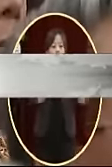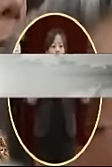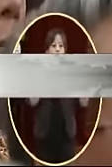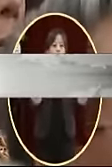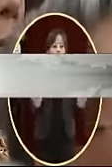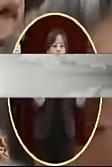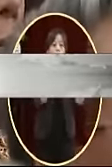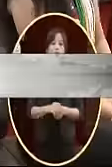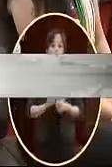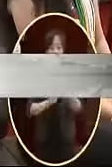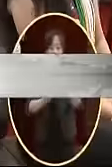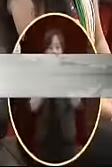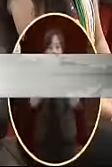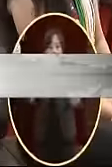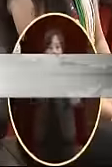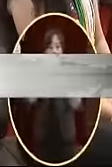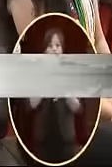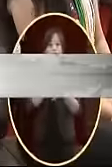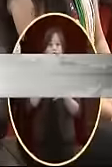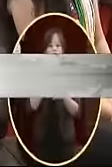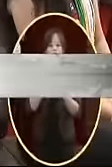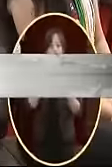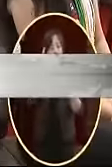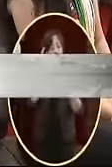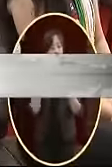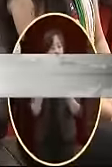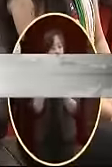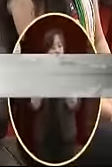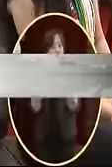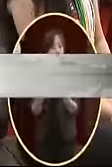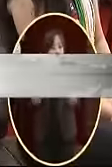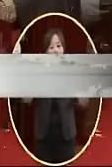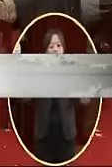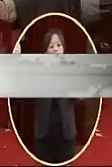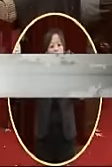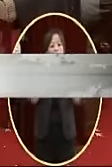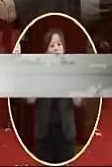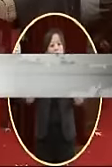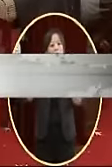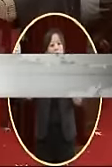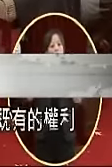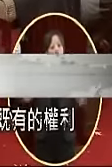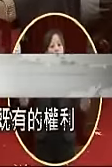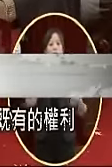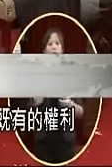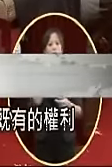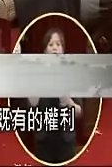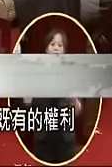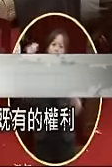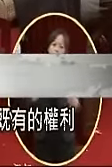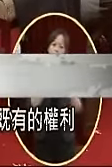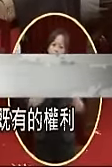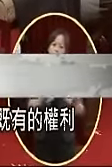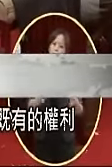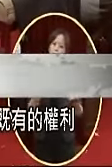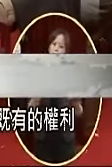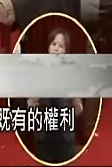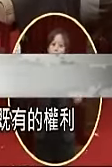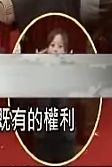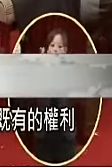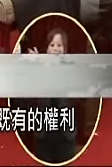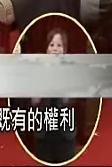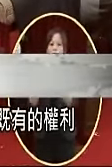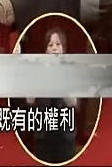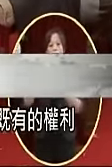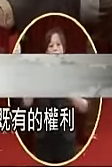government. Over the past 400 years, every regime in Taiwan seriously infringed on the existing rights of indigenous peoples through the use